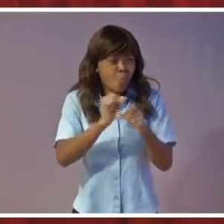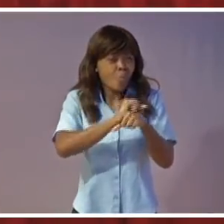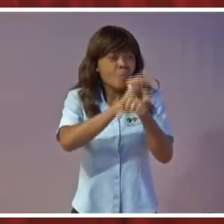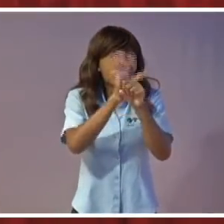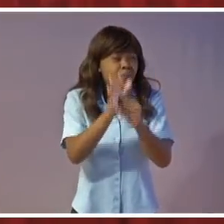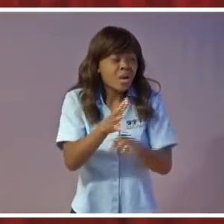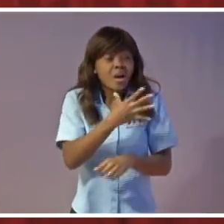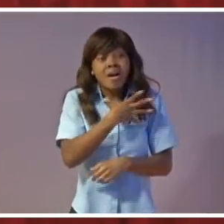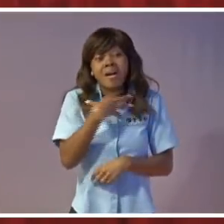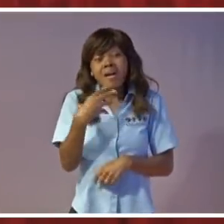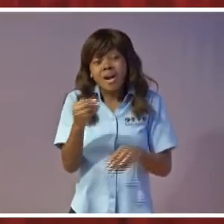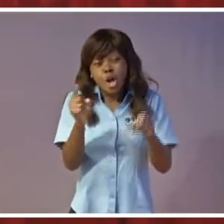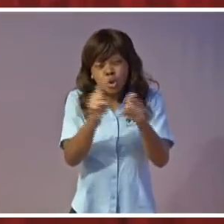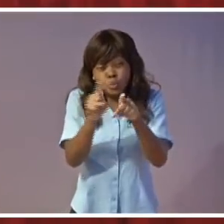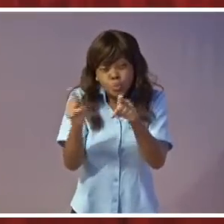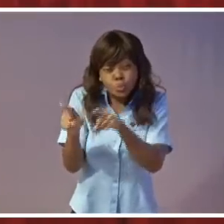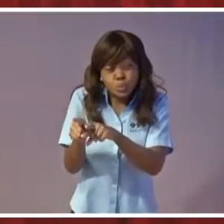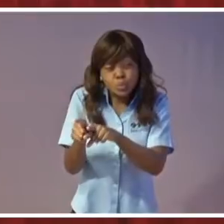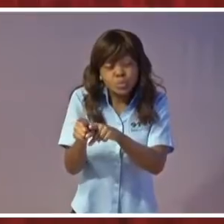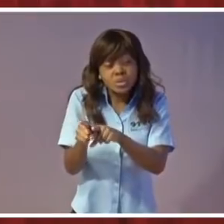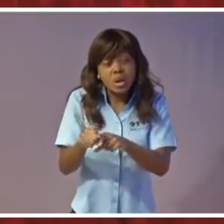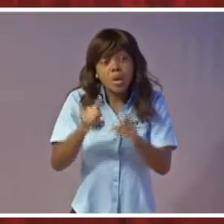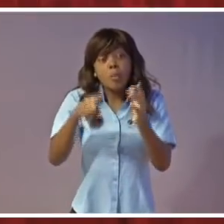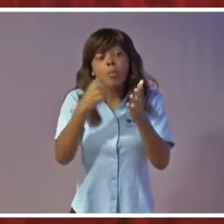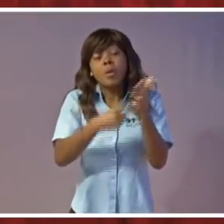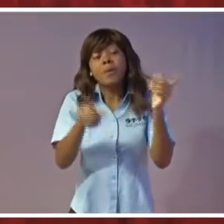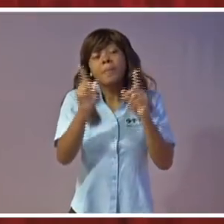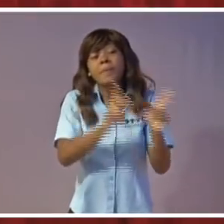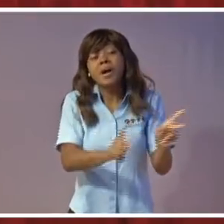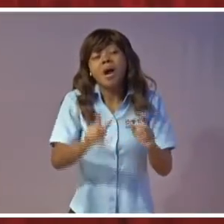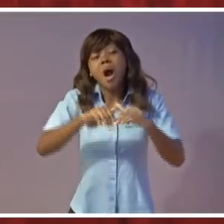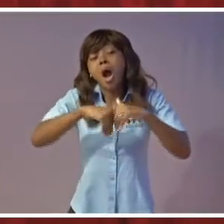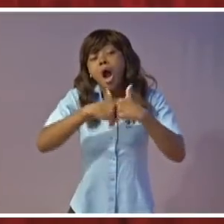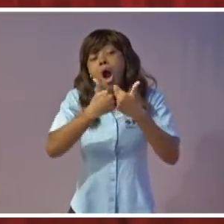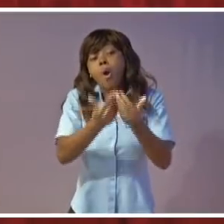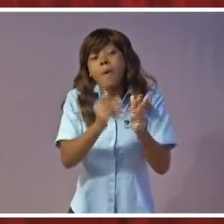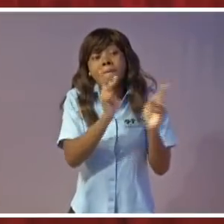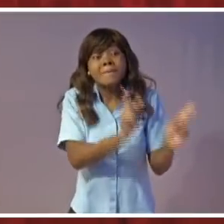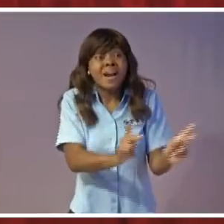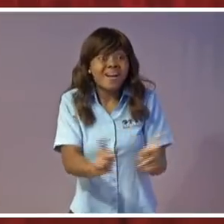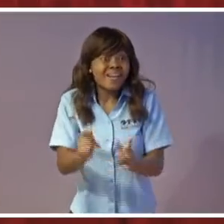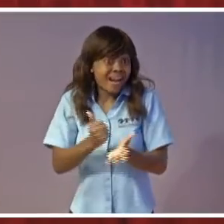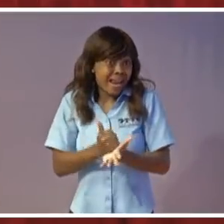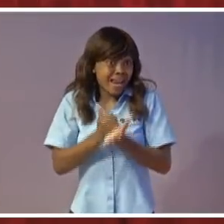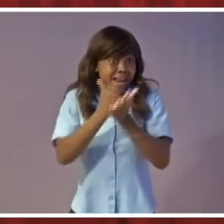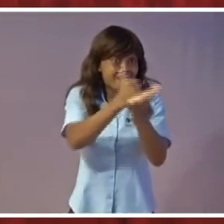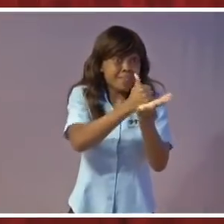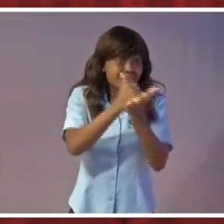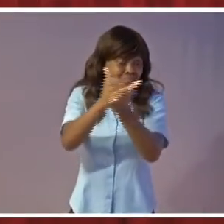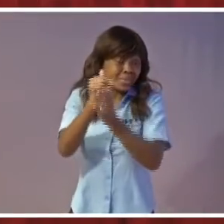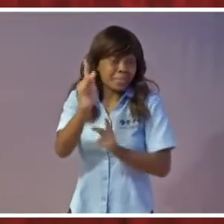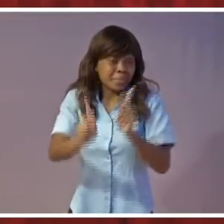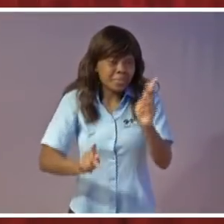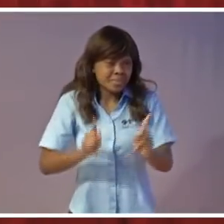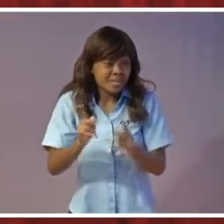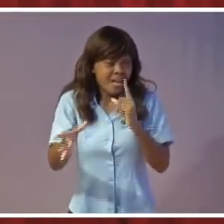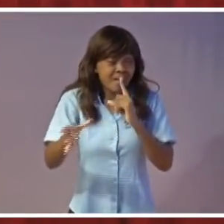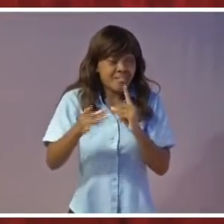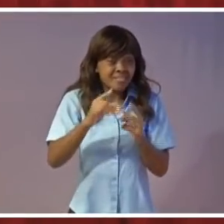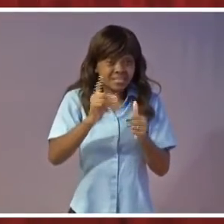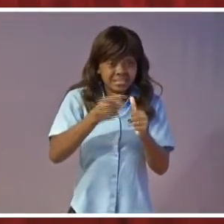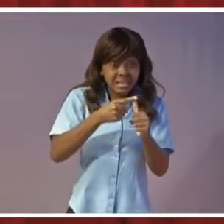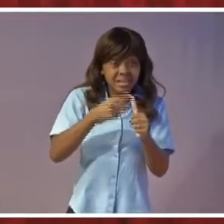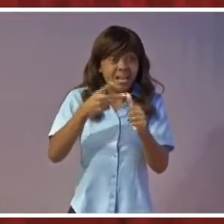non-travel Omicron variants, are we at the point where we could classify it as being community spread within our population? Thank you. Thank